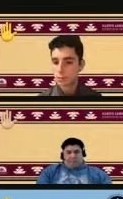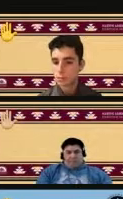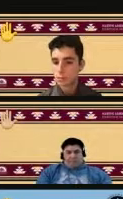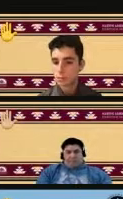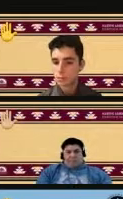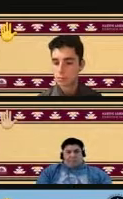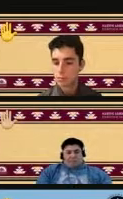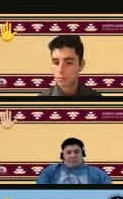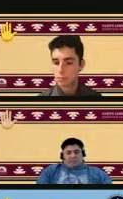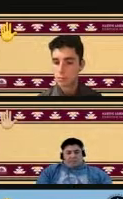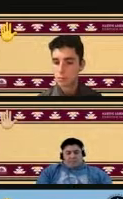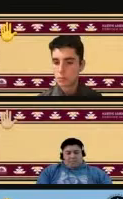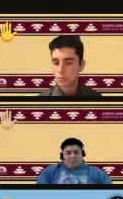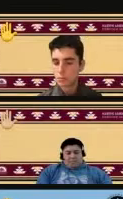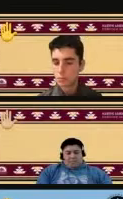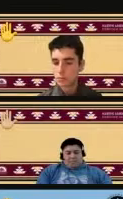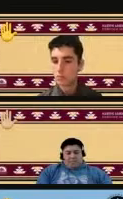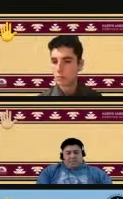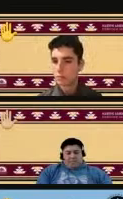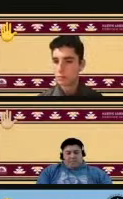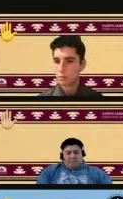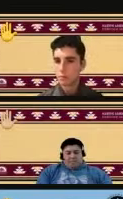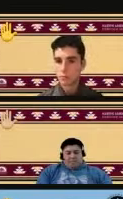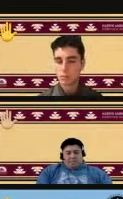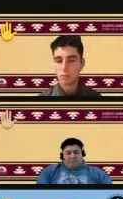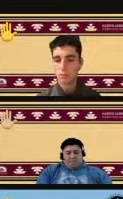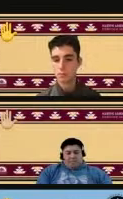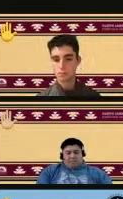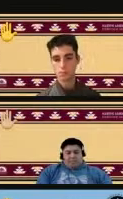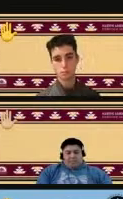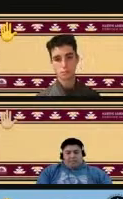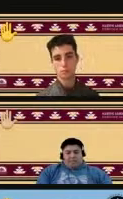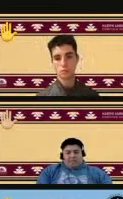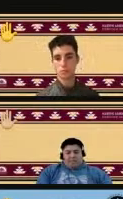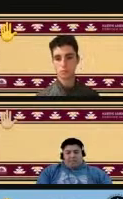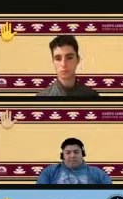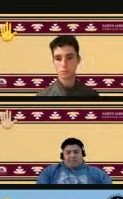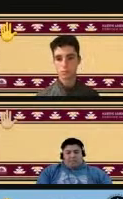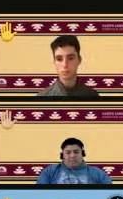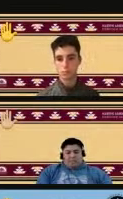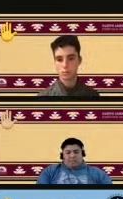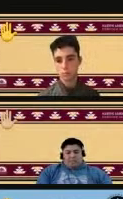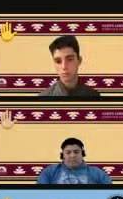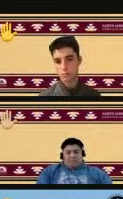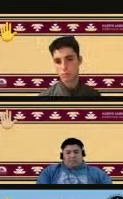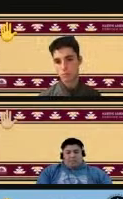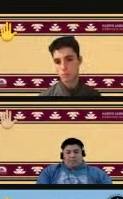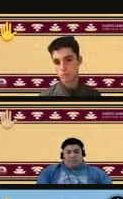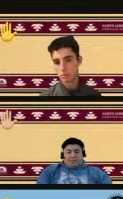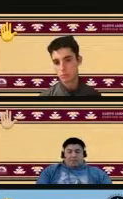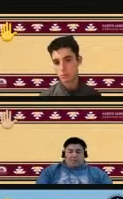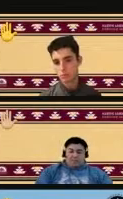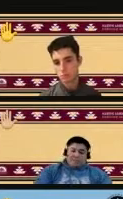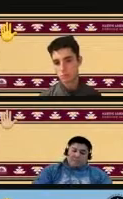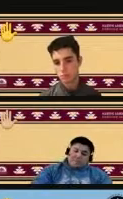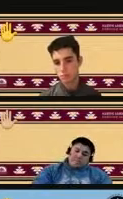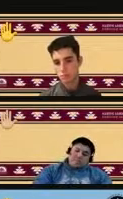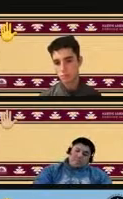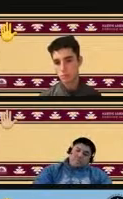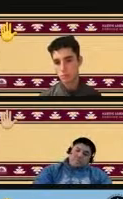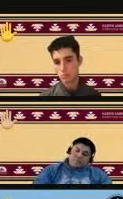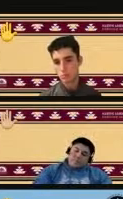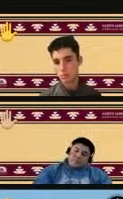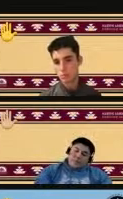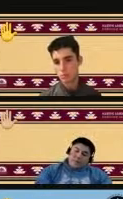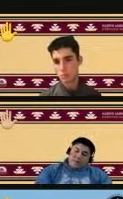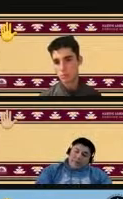of time where you have your final interviews and you're ready to move forward, it is not uncommon for some of those candidates to be in more